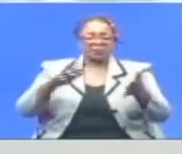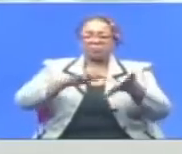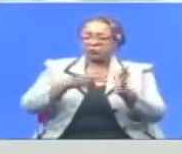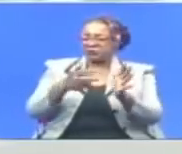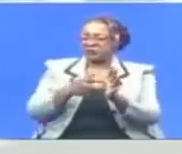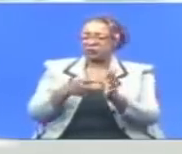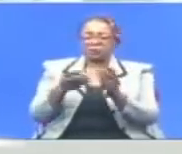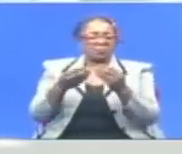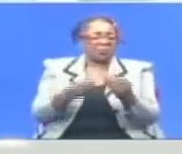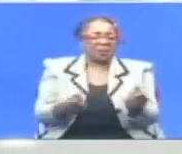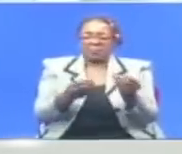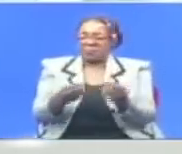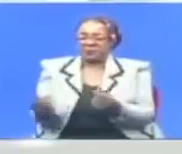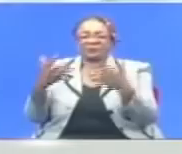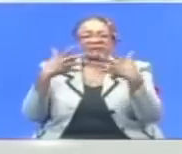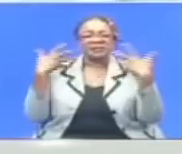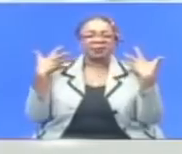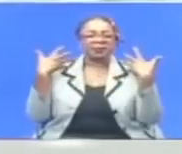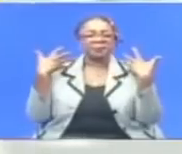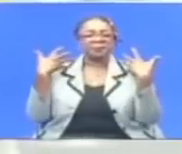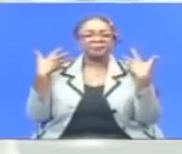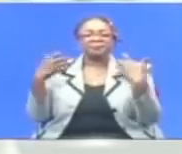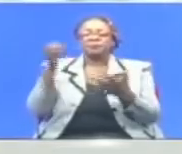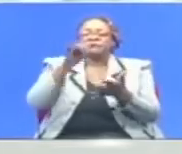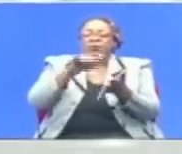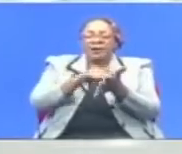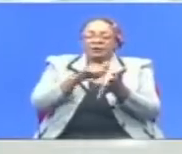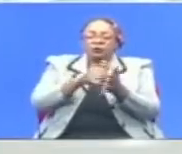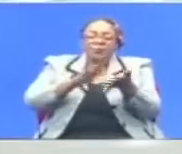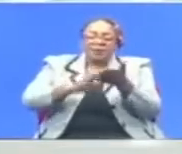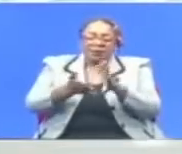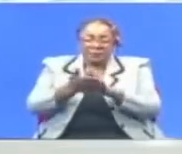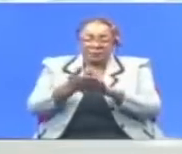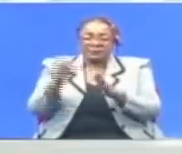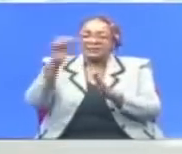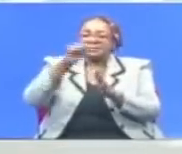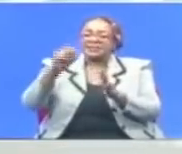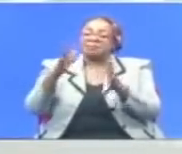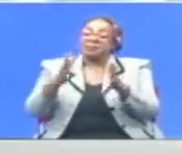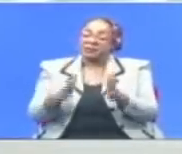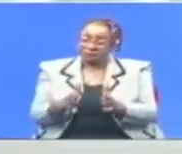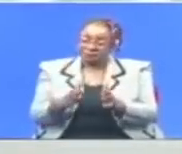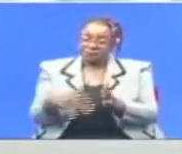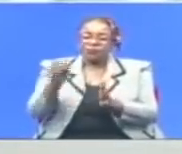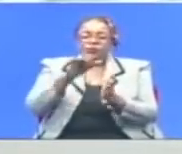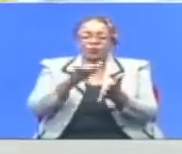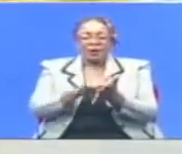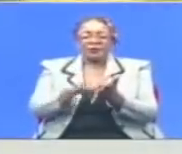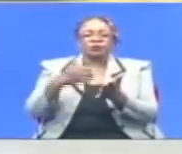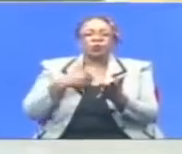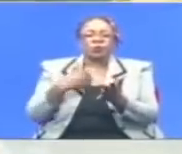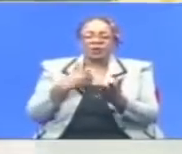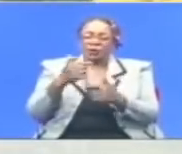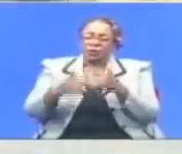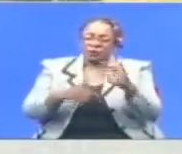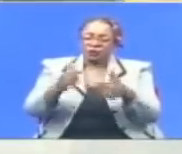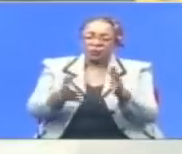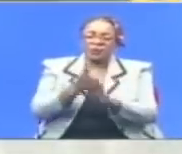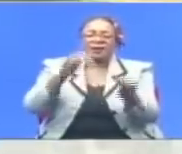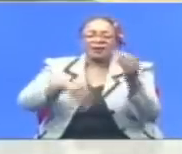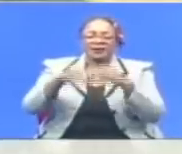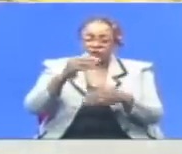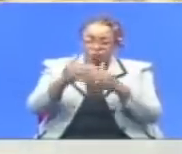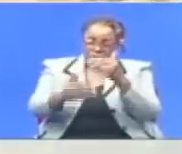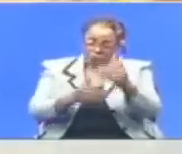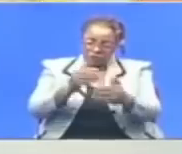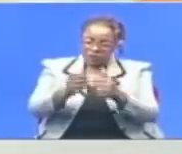fight Simba Arati, so that you become a statesman, so that we run this election process